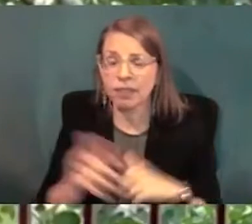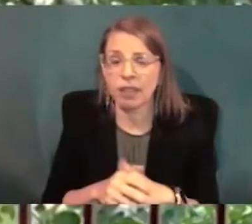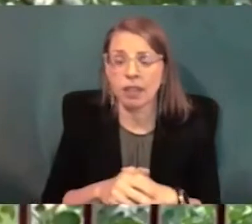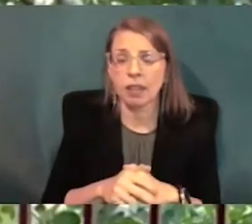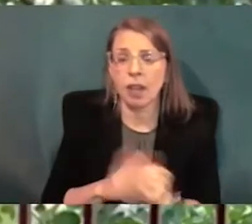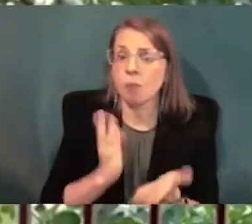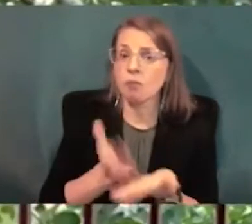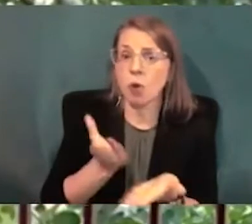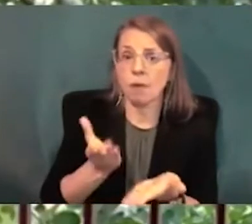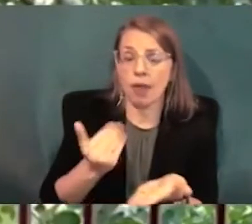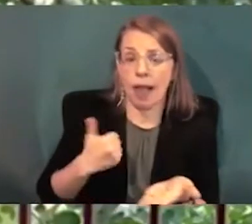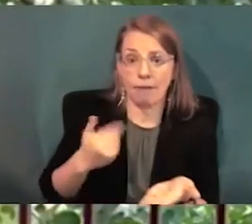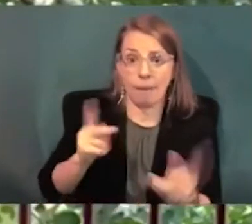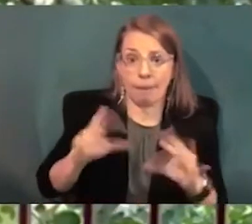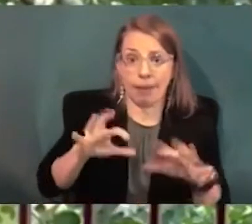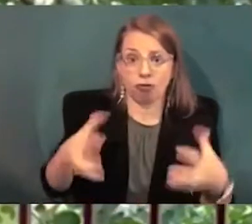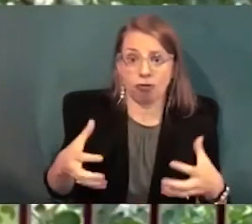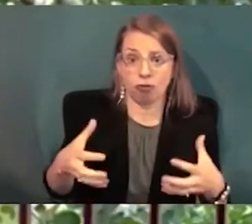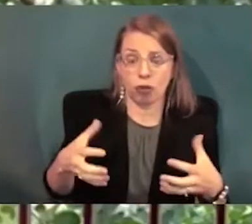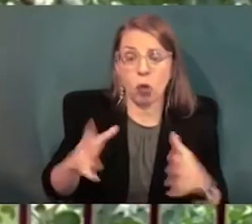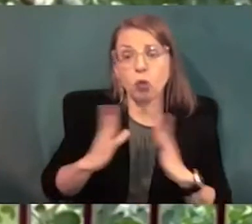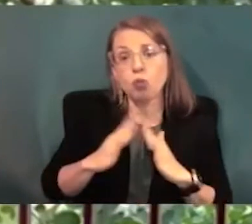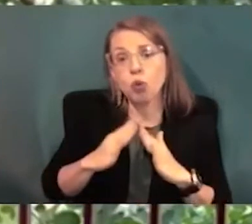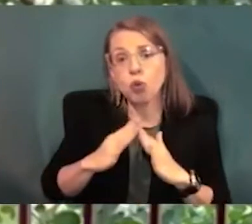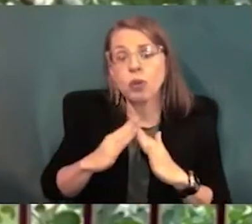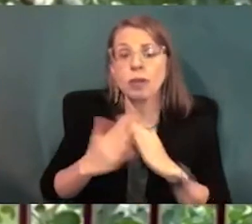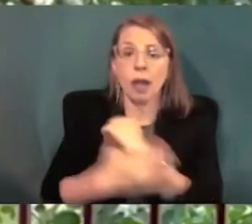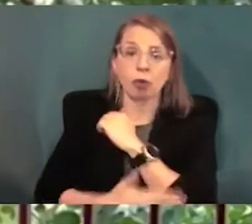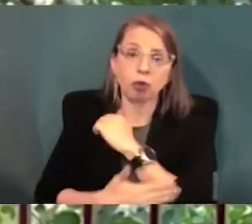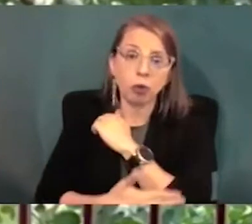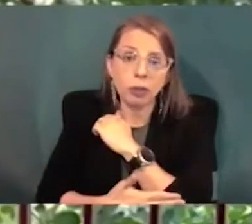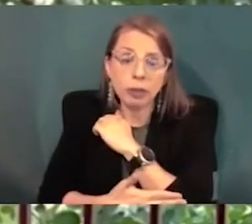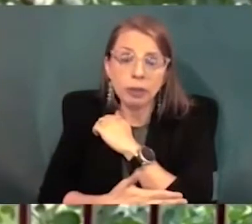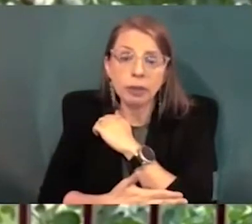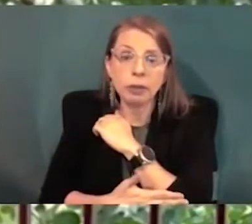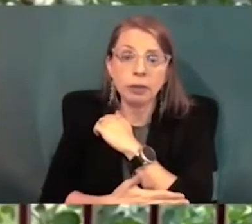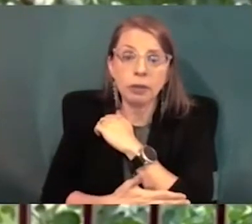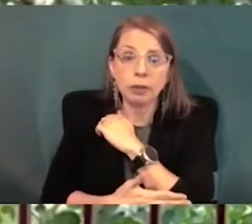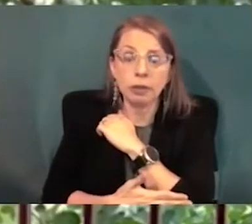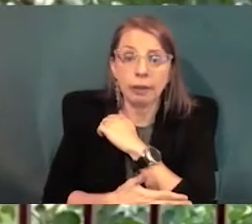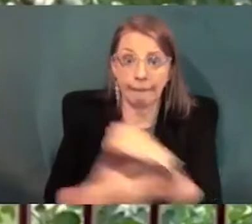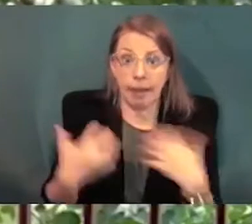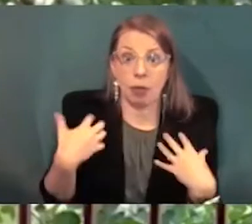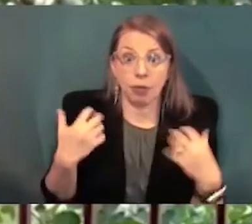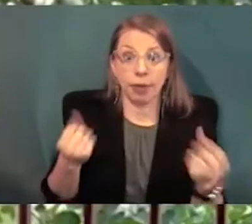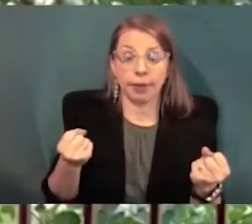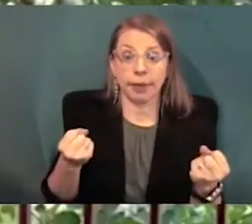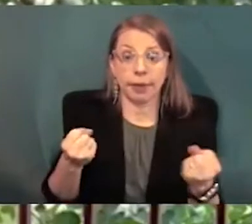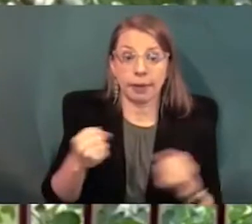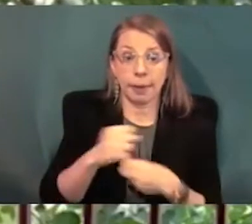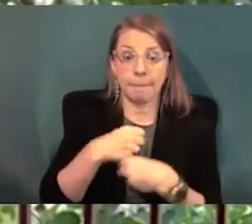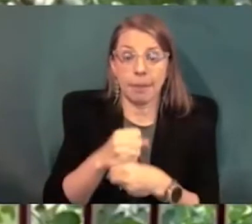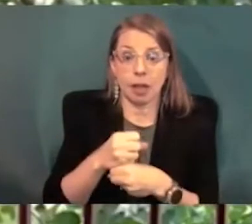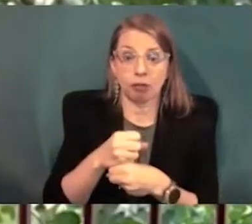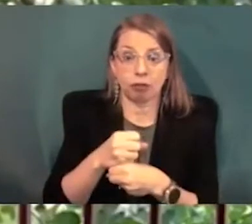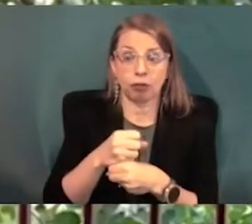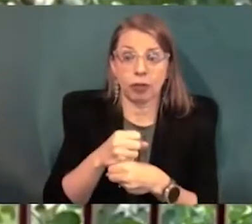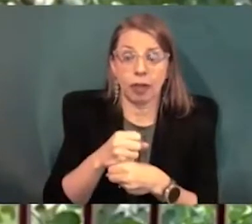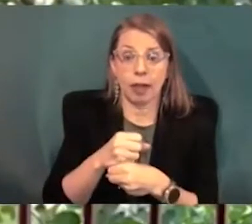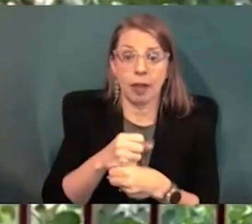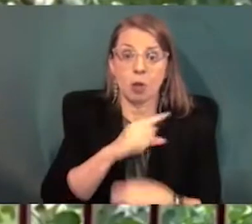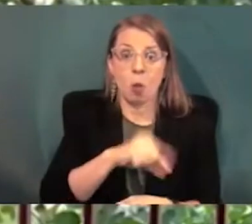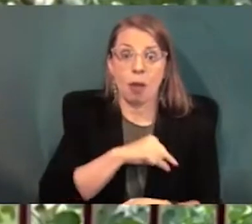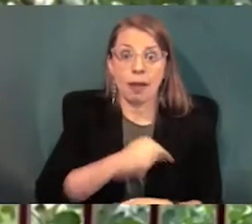when you have populations and communities and countries that are healthy, the production improves, the standard of living